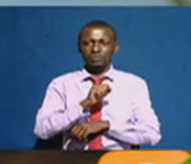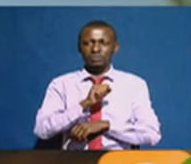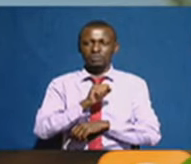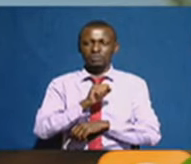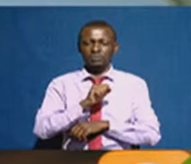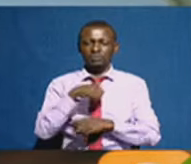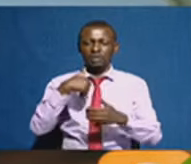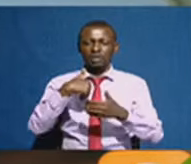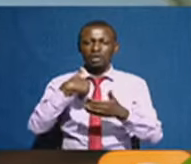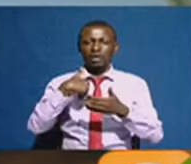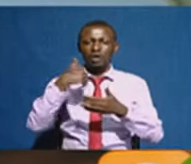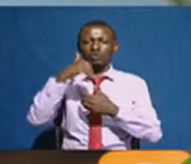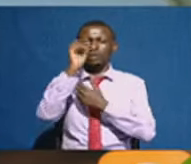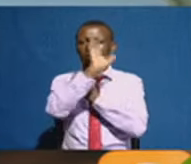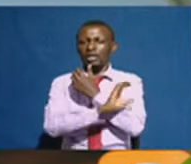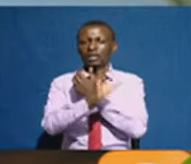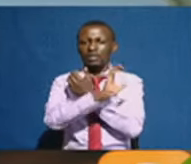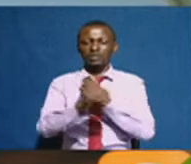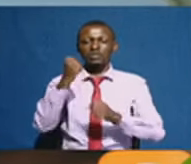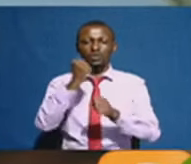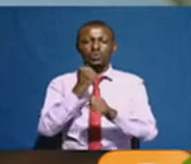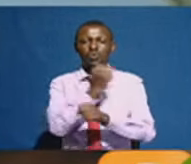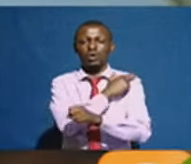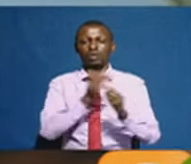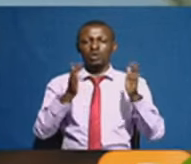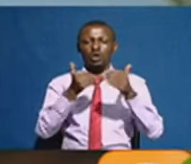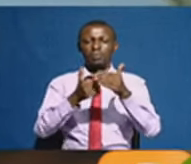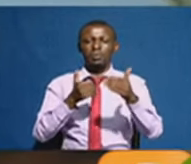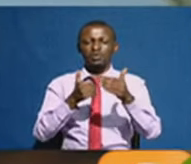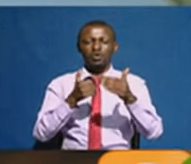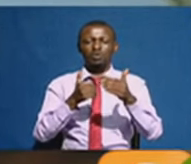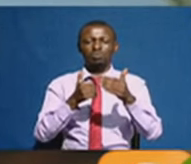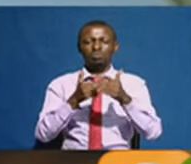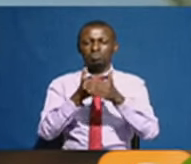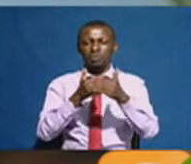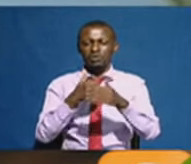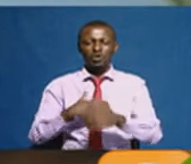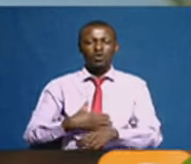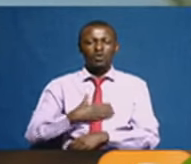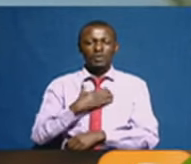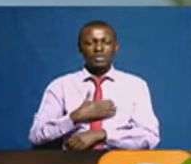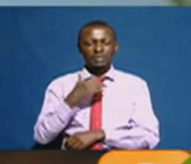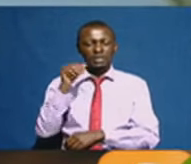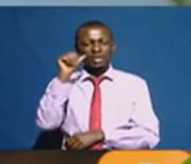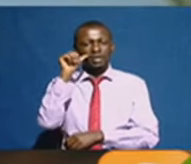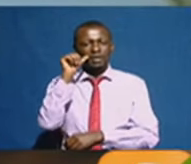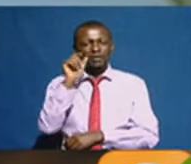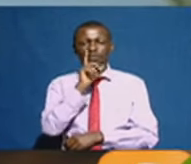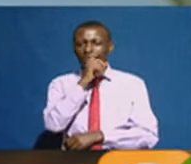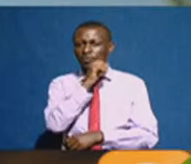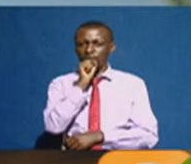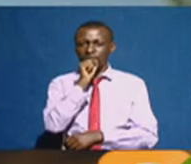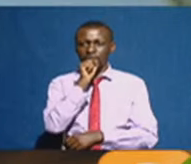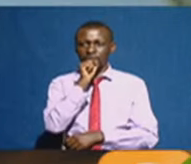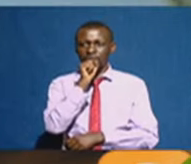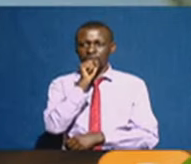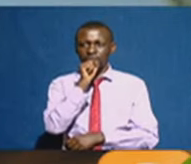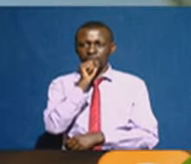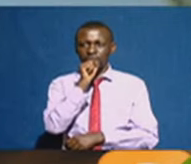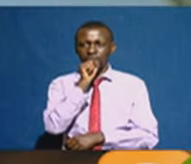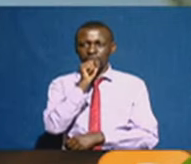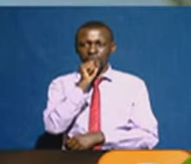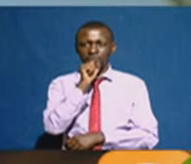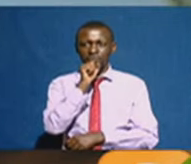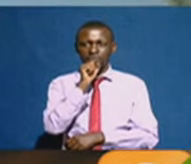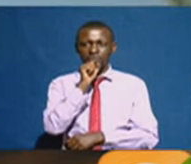there as doctors. There was a time I was in Birmingham in the UK, and a number of radiologists there, more